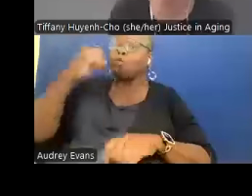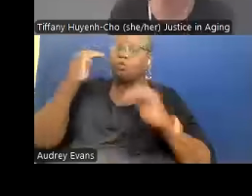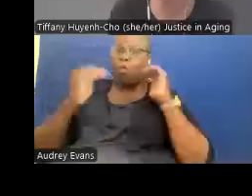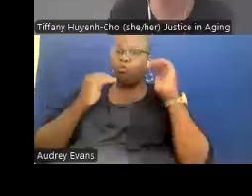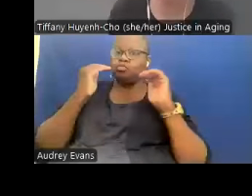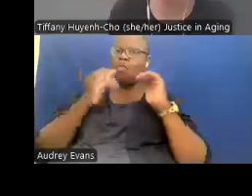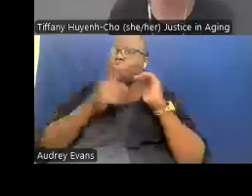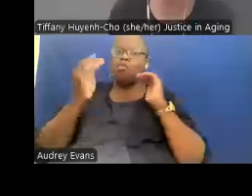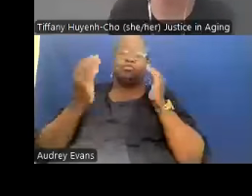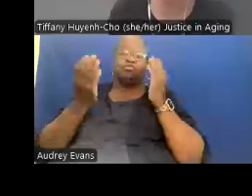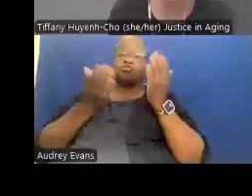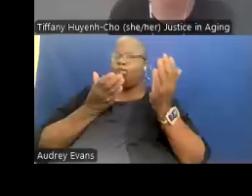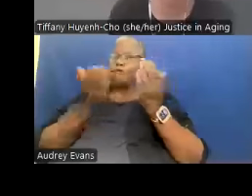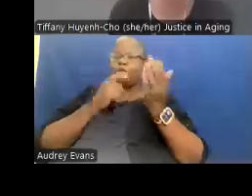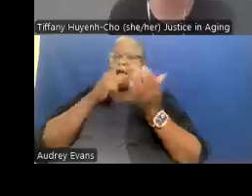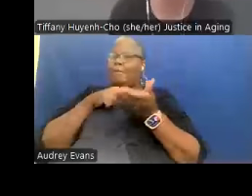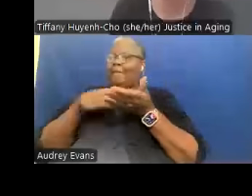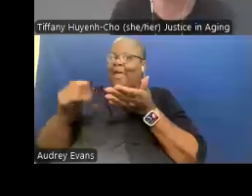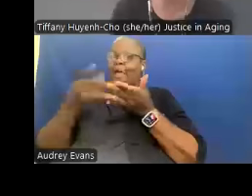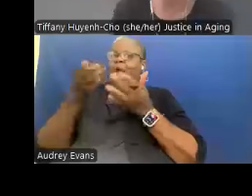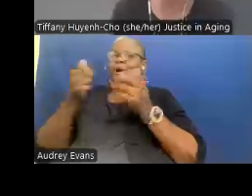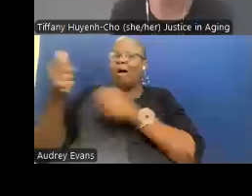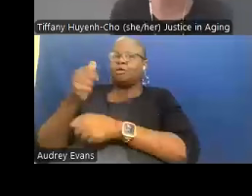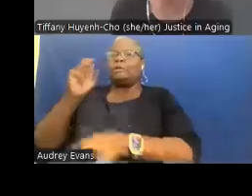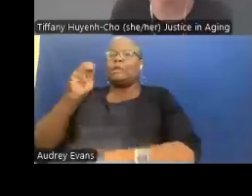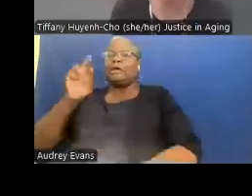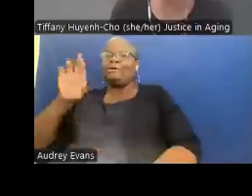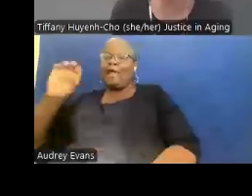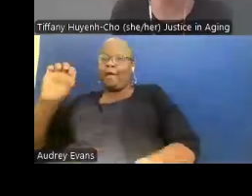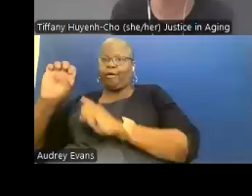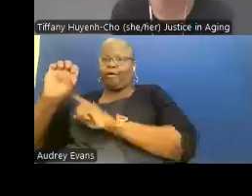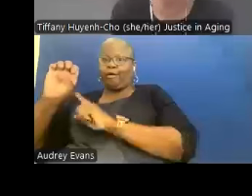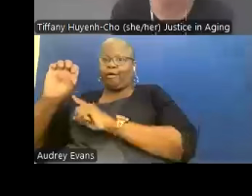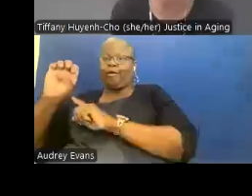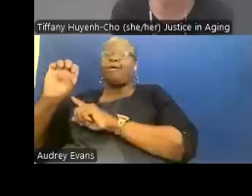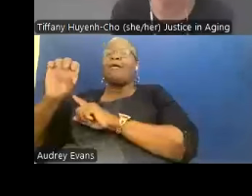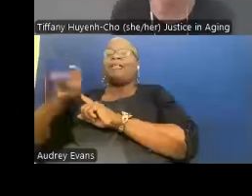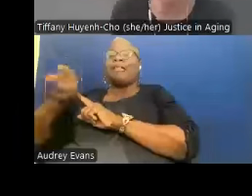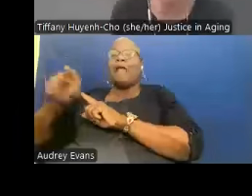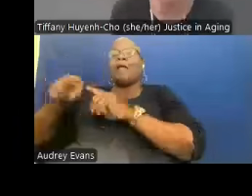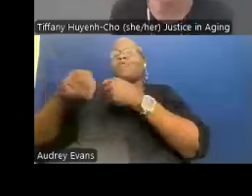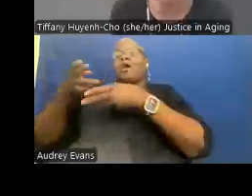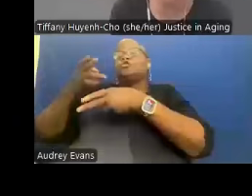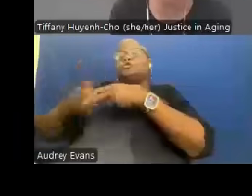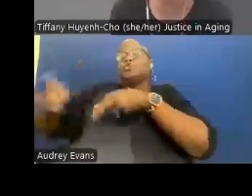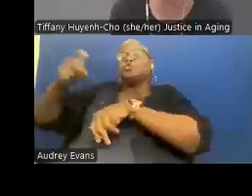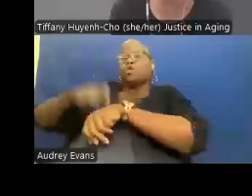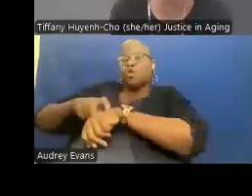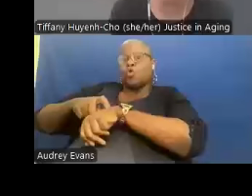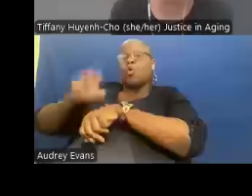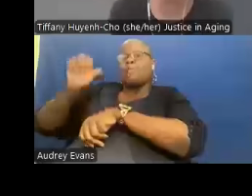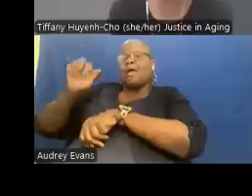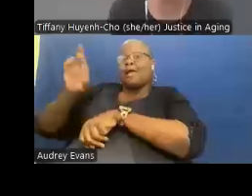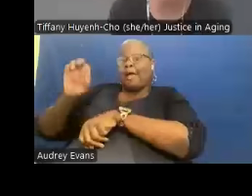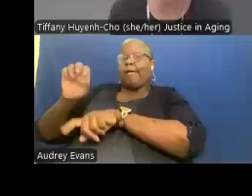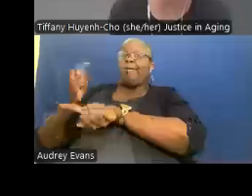not generally covered by Medicare. Medicare provides short-term nursing facility care, while